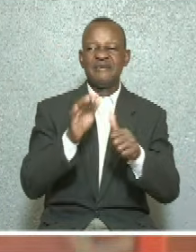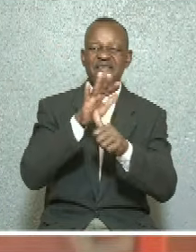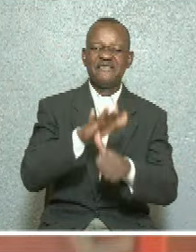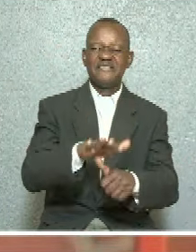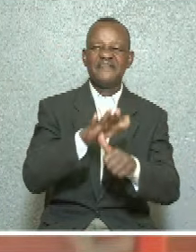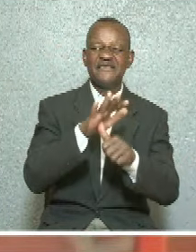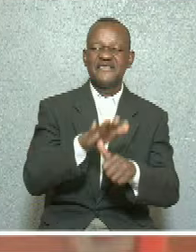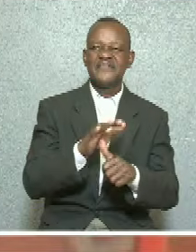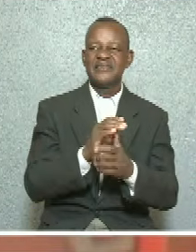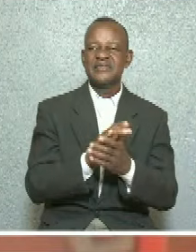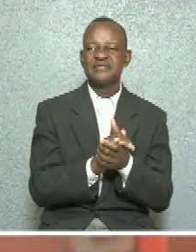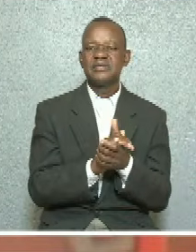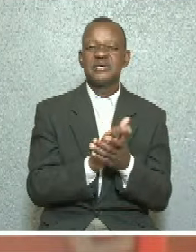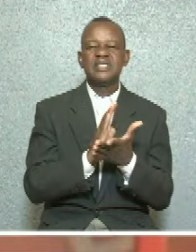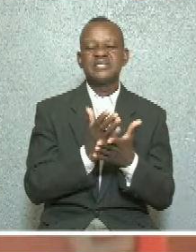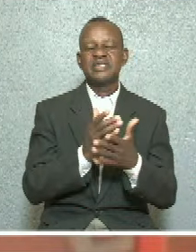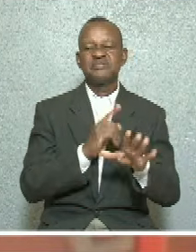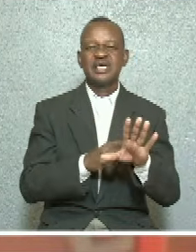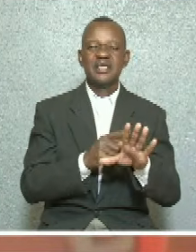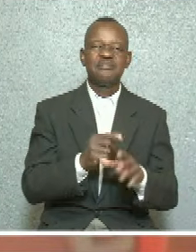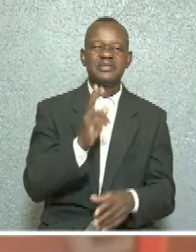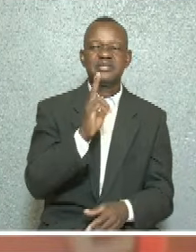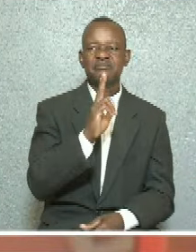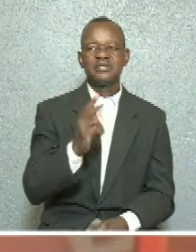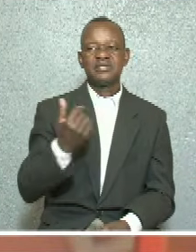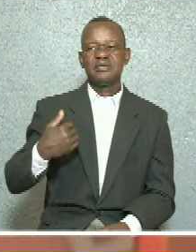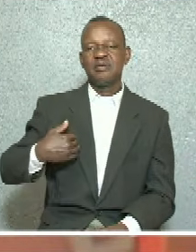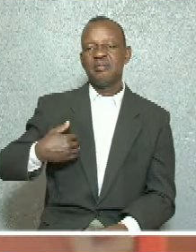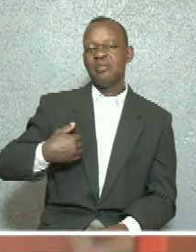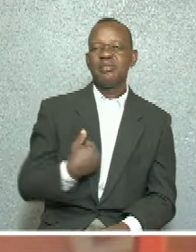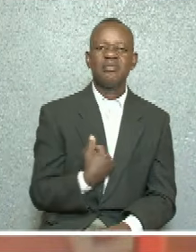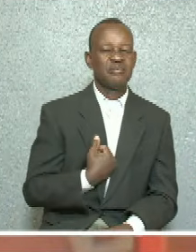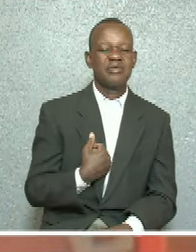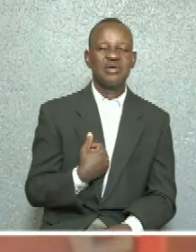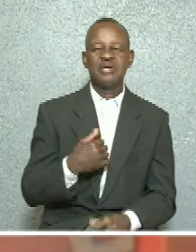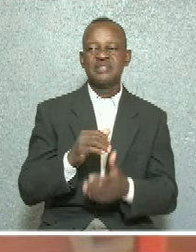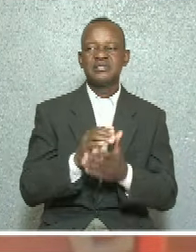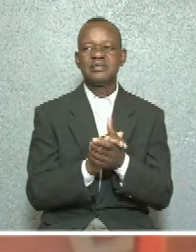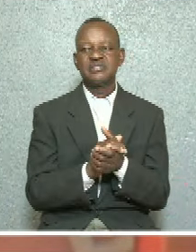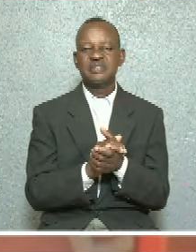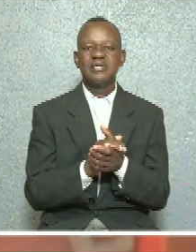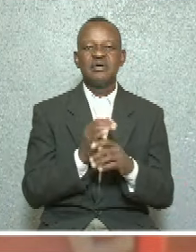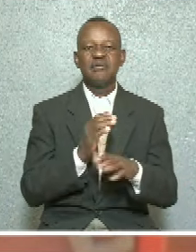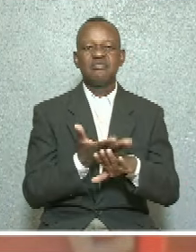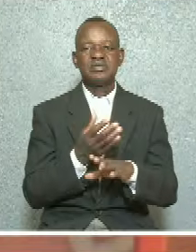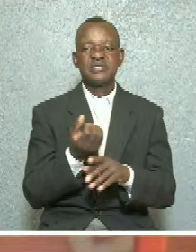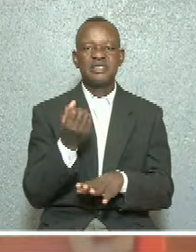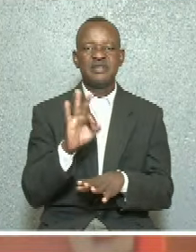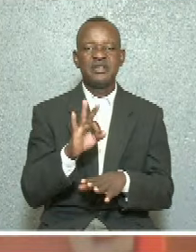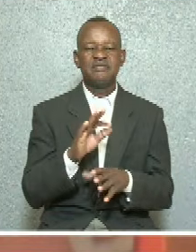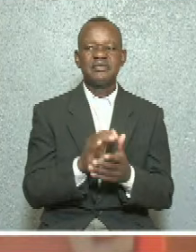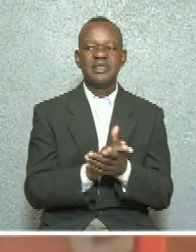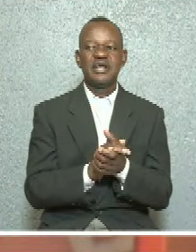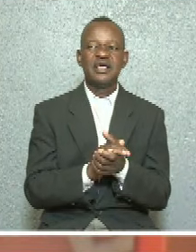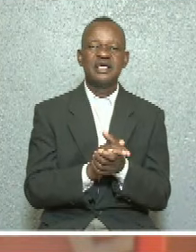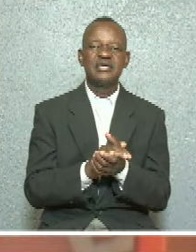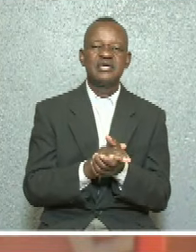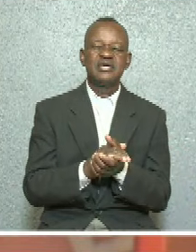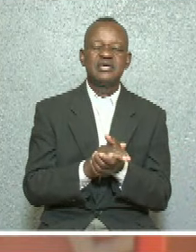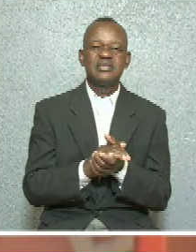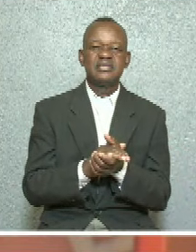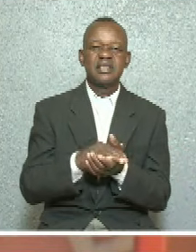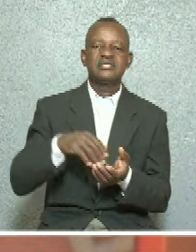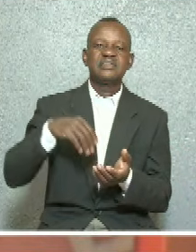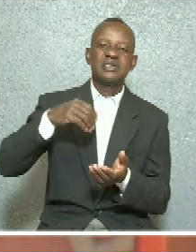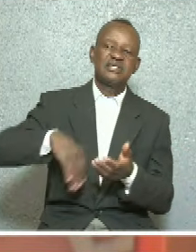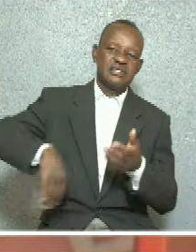At some point, you get tired, right? If I step on you, you will take it for a long. After a certain moment, you will kick me away so that you can walk. Is that